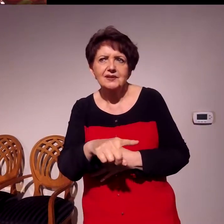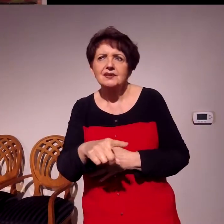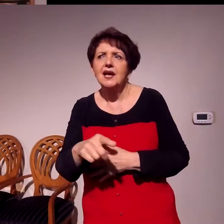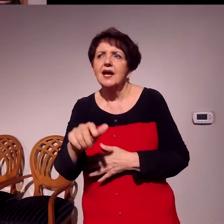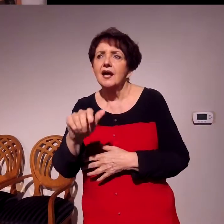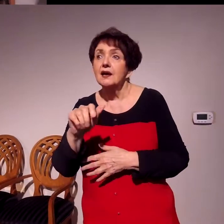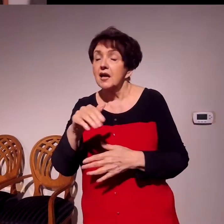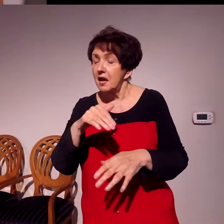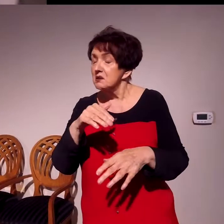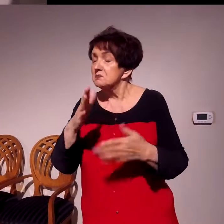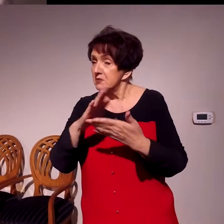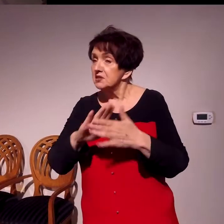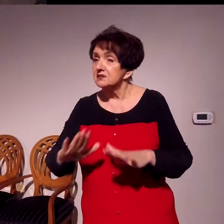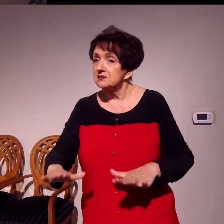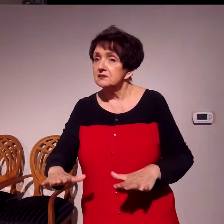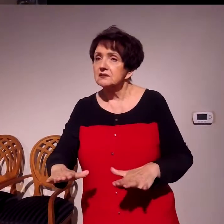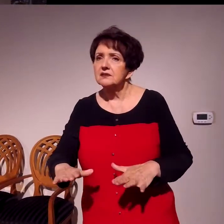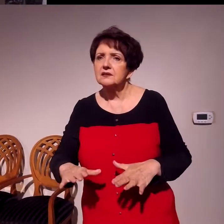At peace,